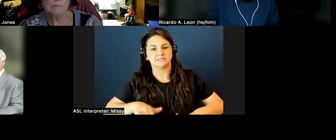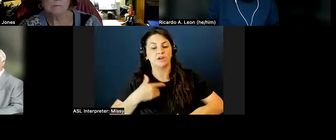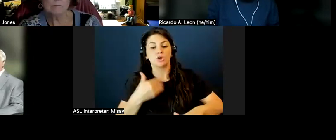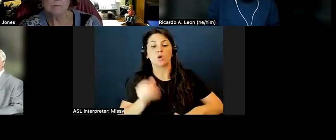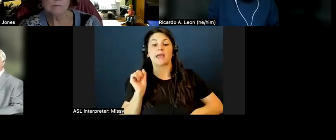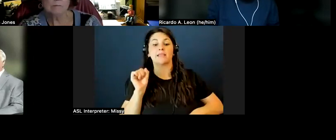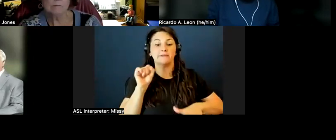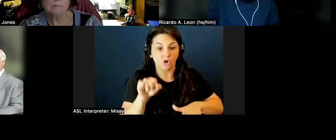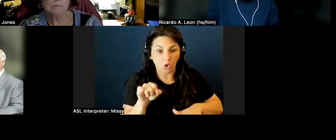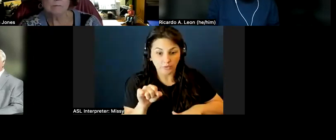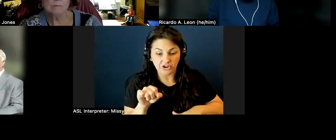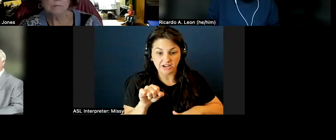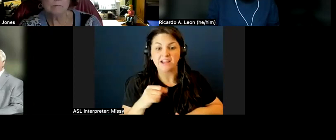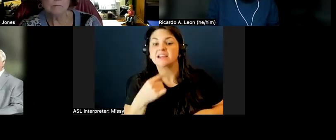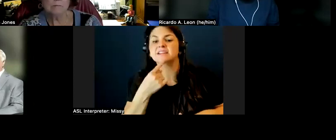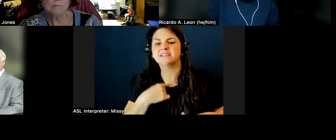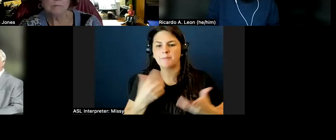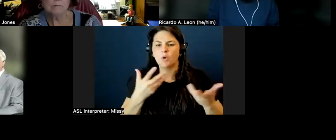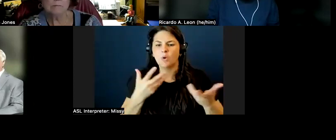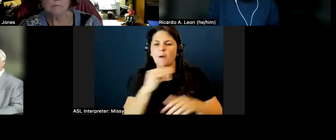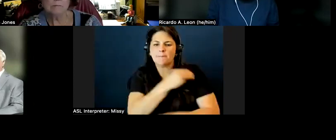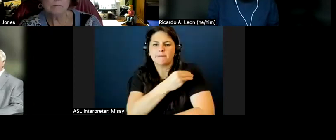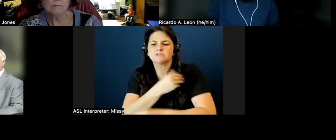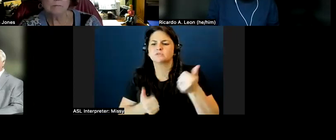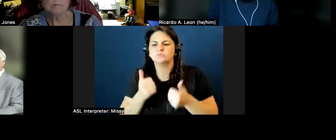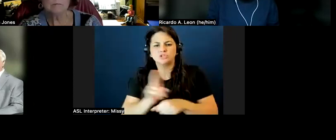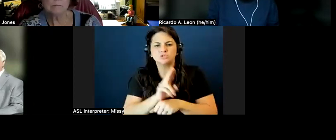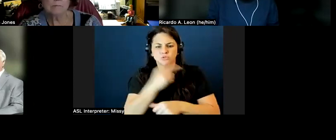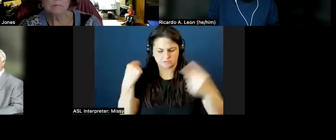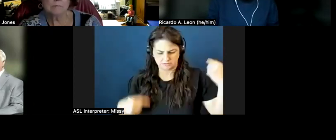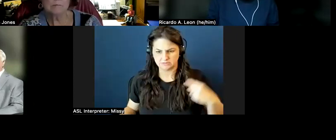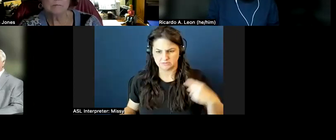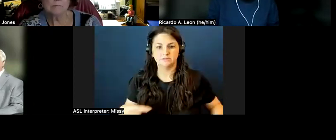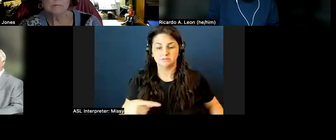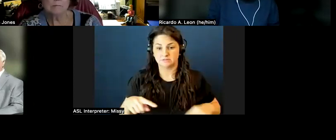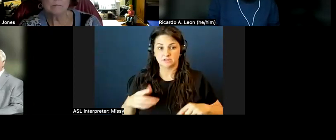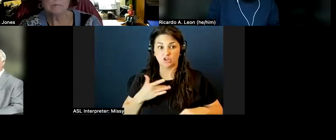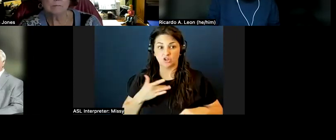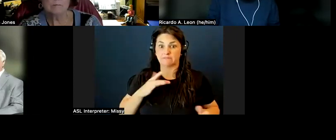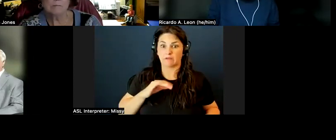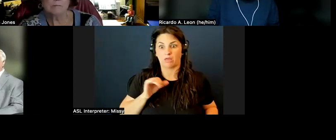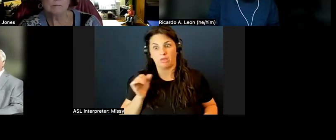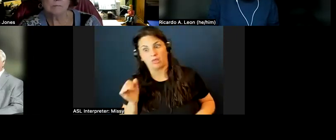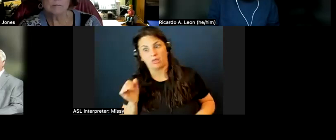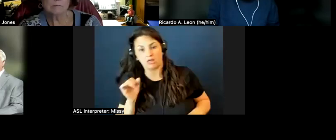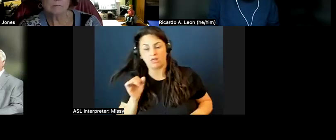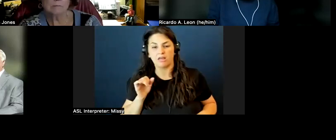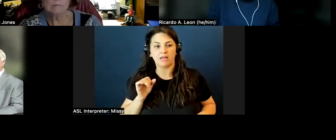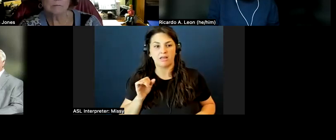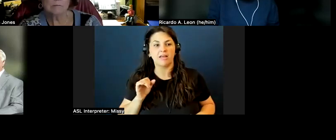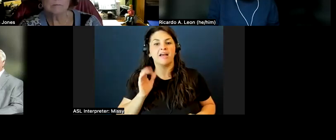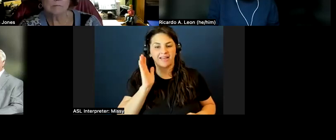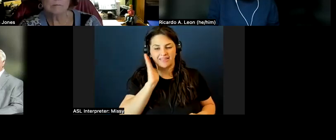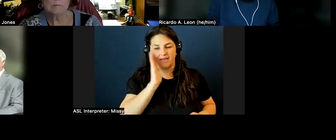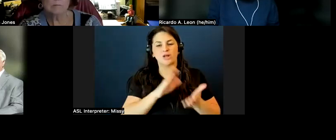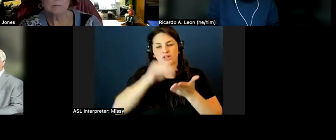your chair and tell me what muscles you're using and where, and when you feel tippy, they learn something.